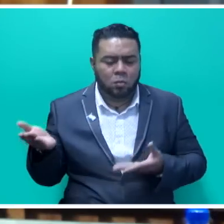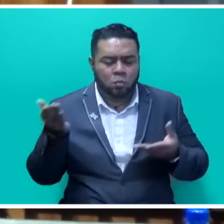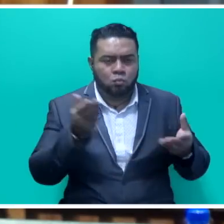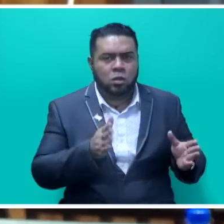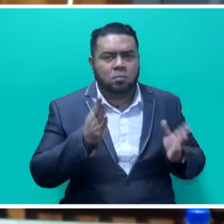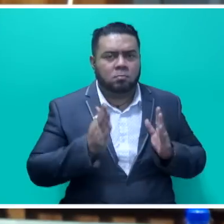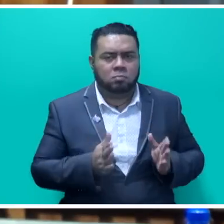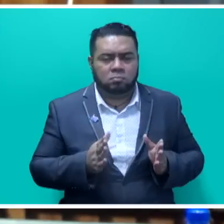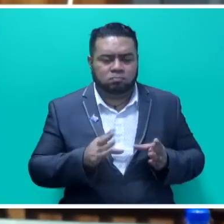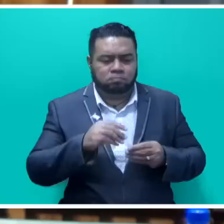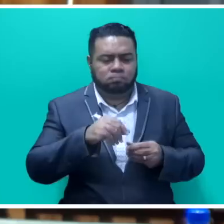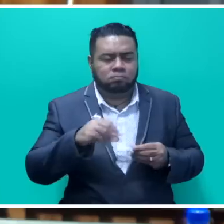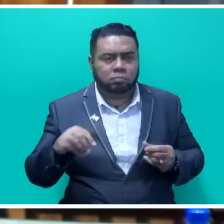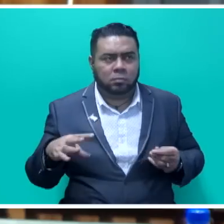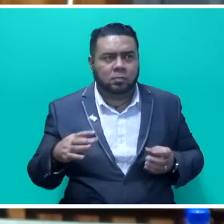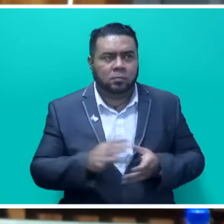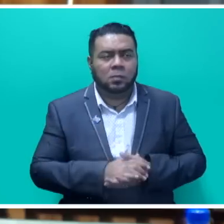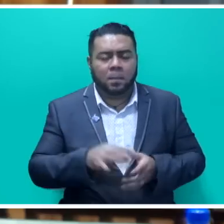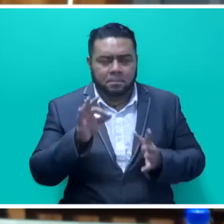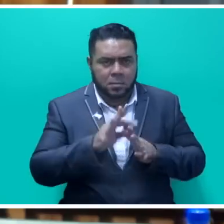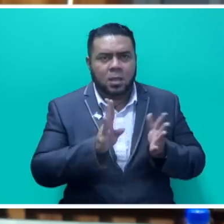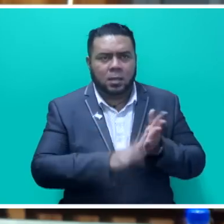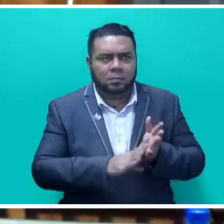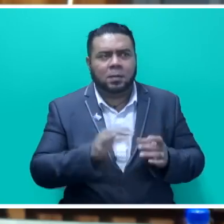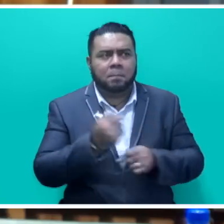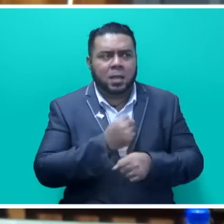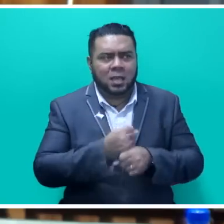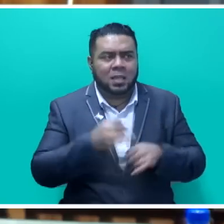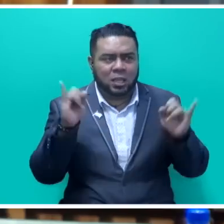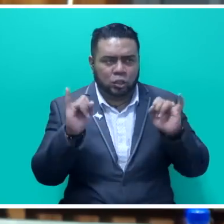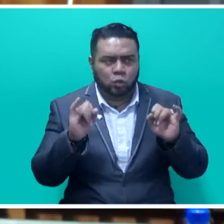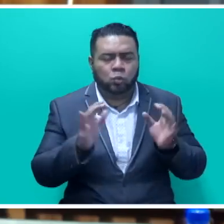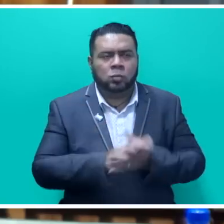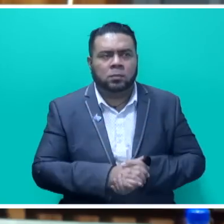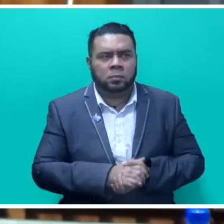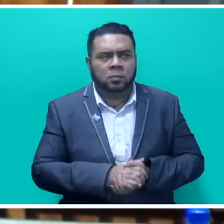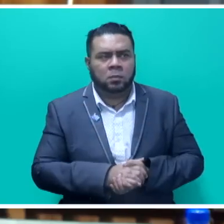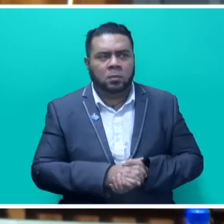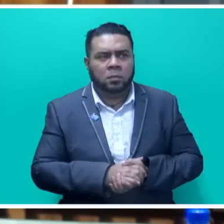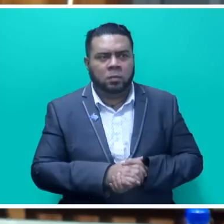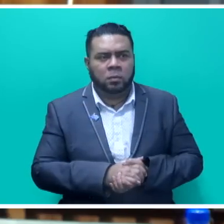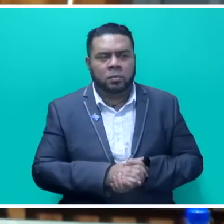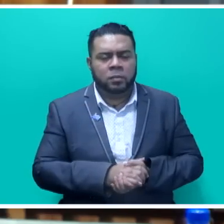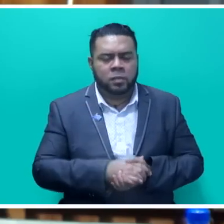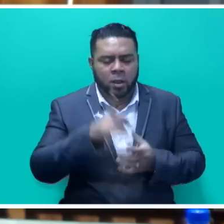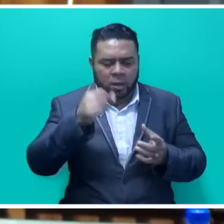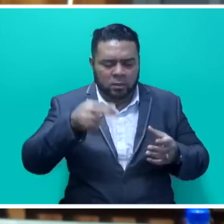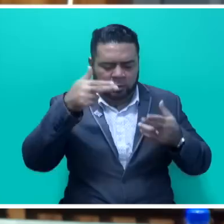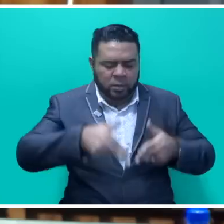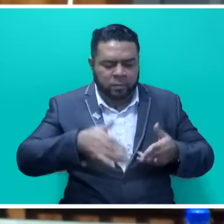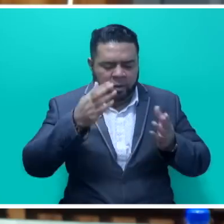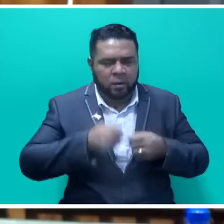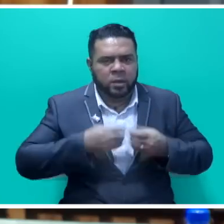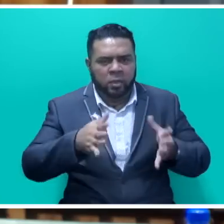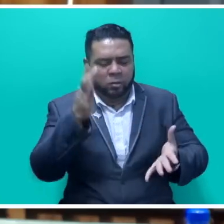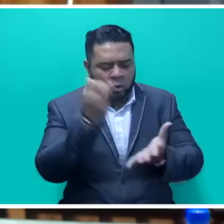Minister for making that issue a campaign issue and his deep commitment to